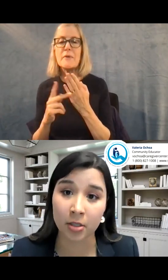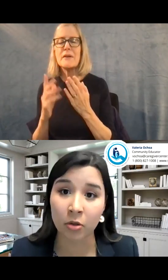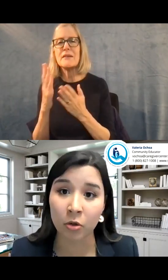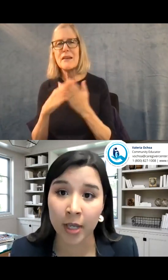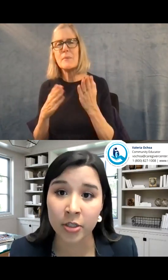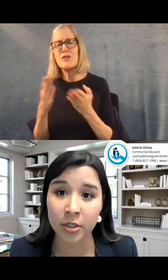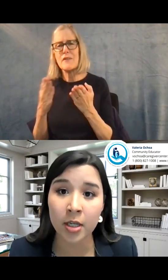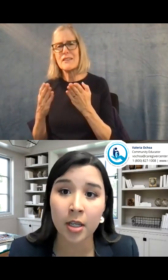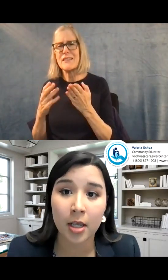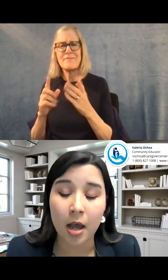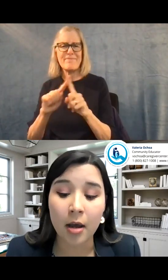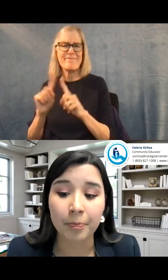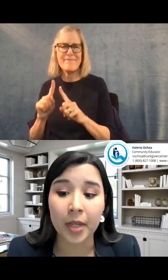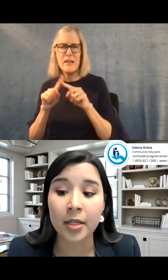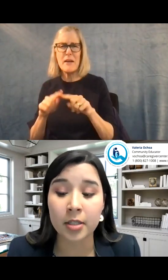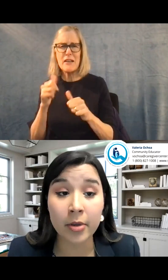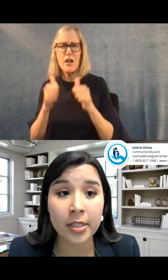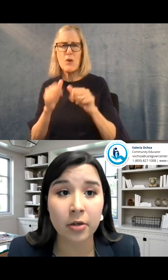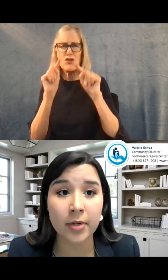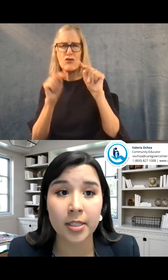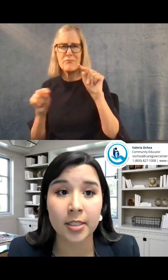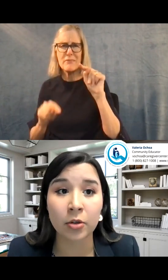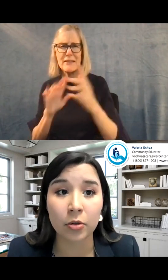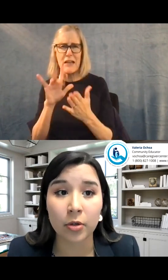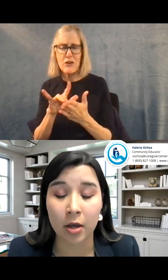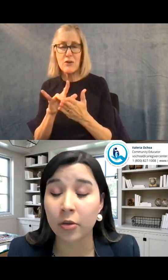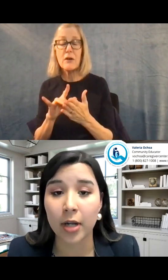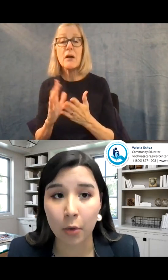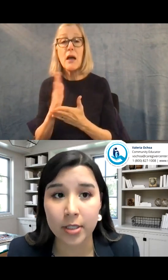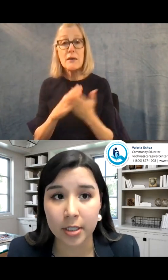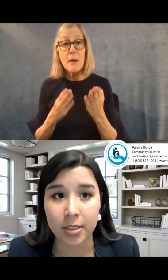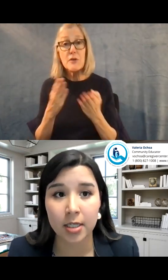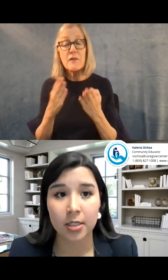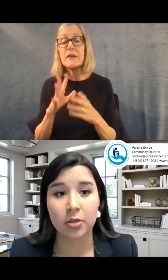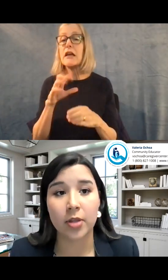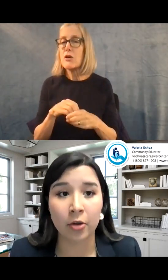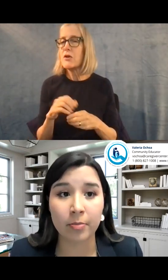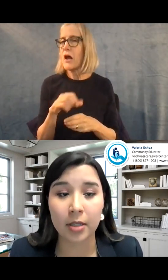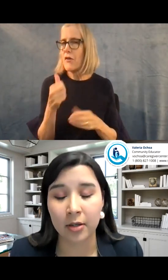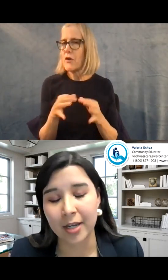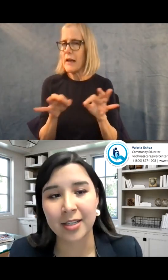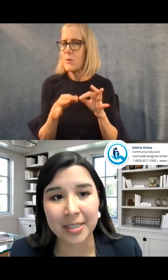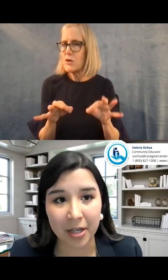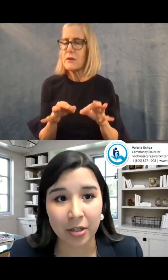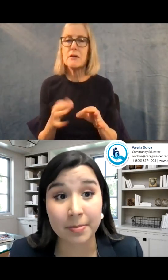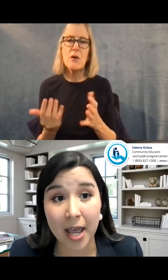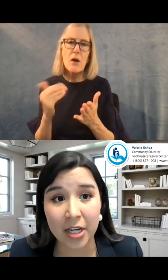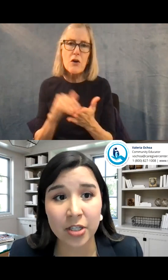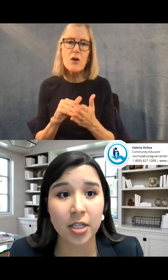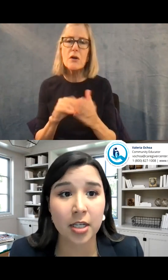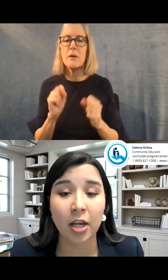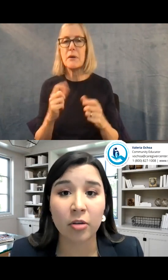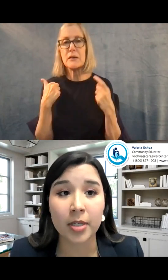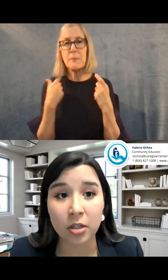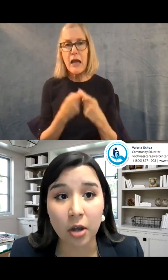again, based on the location. And some of these services include other languages. So that could be, again,